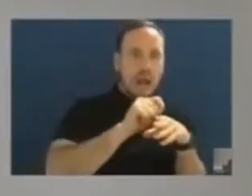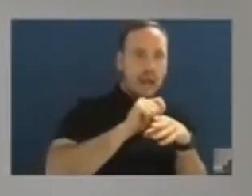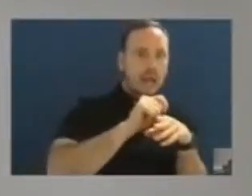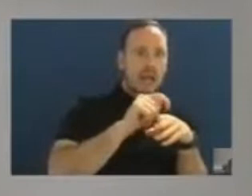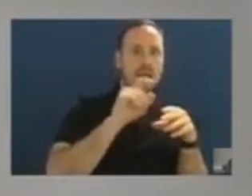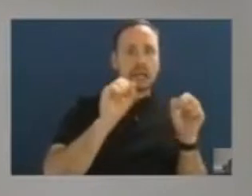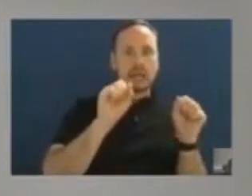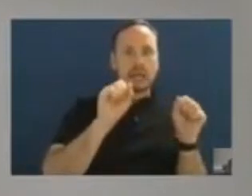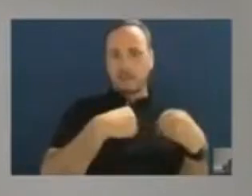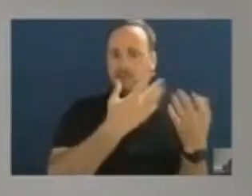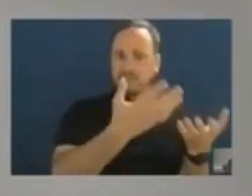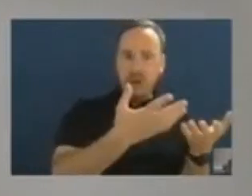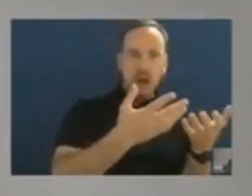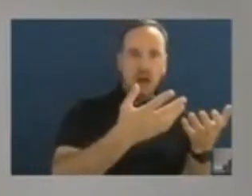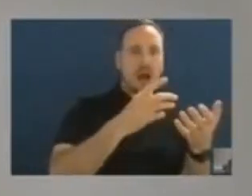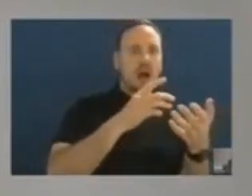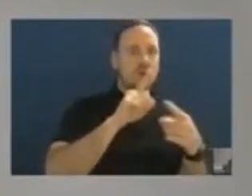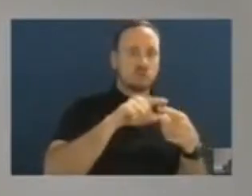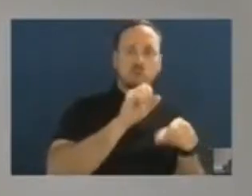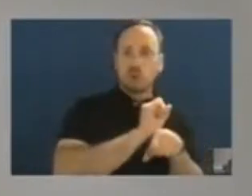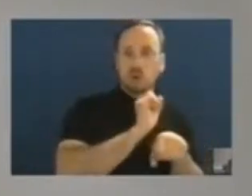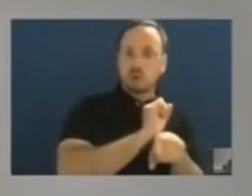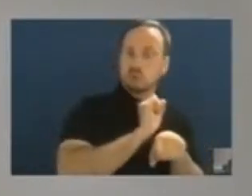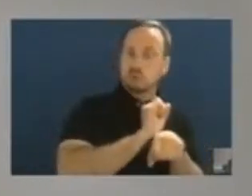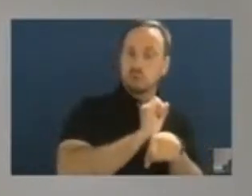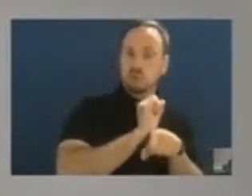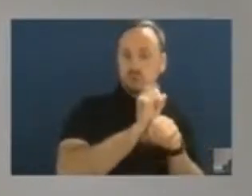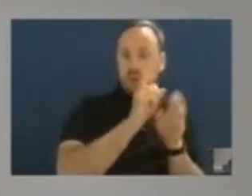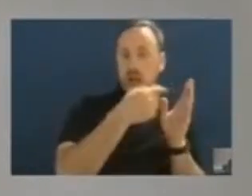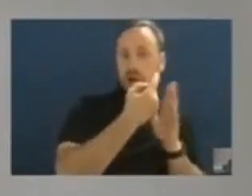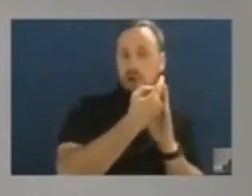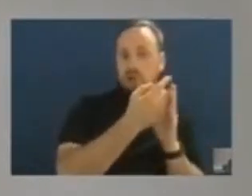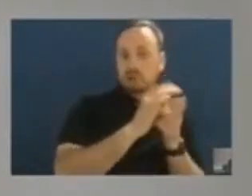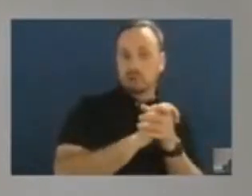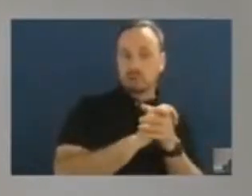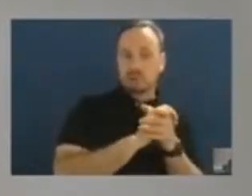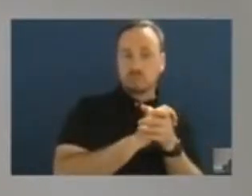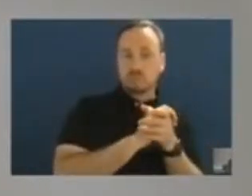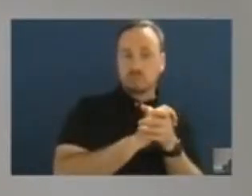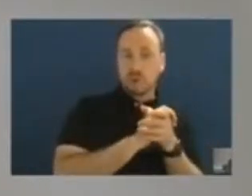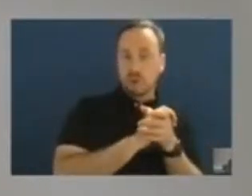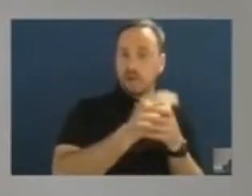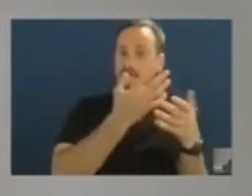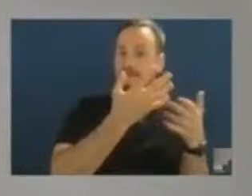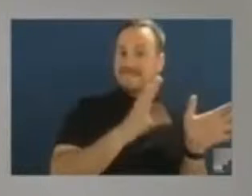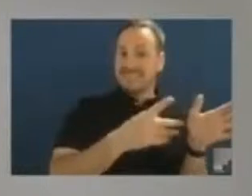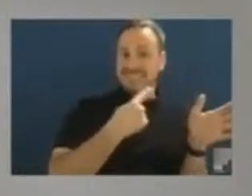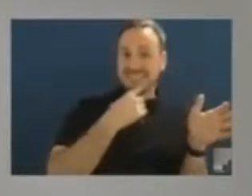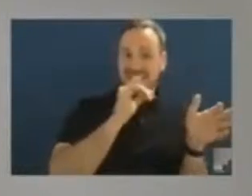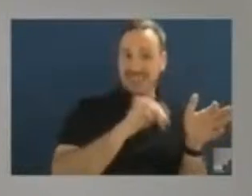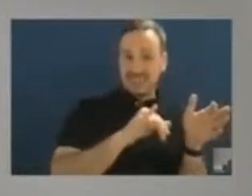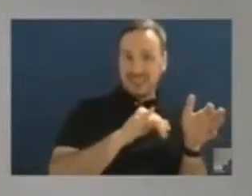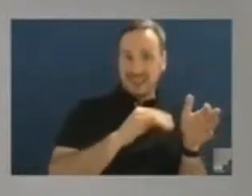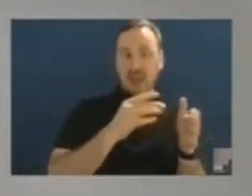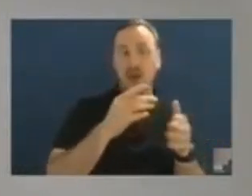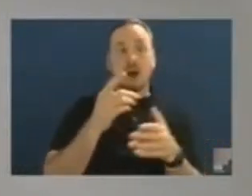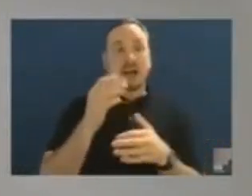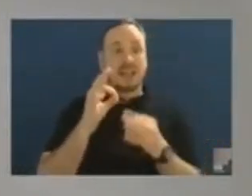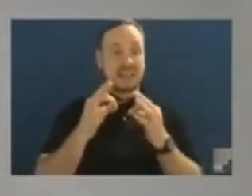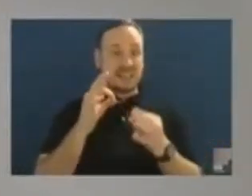working some level of hours. Now, with that said, the furloughs that we would likely implement first would be partial.